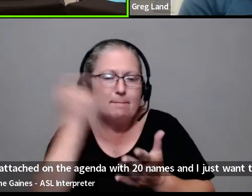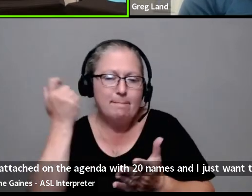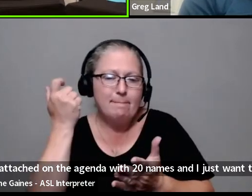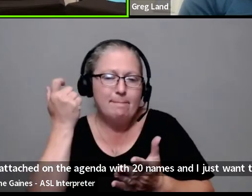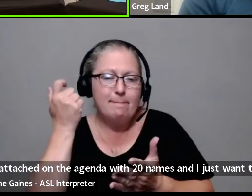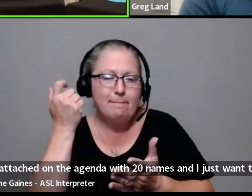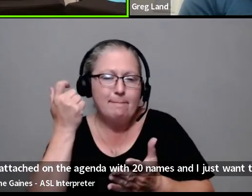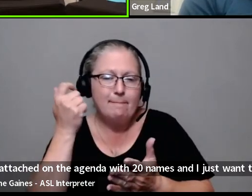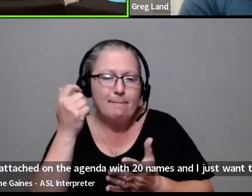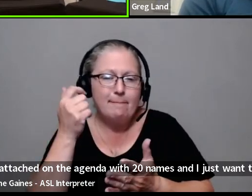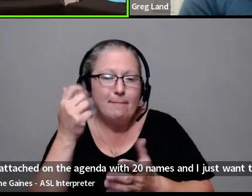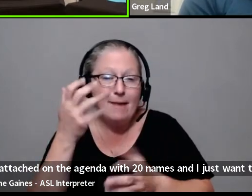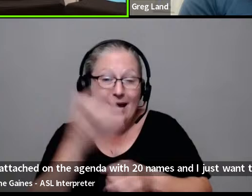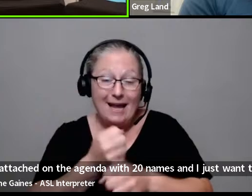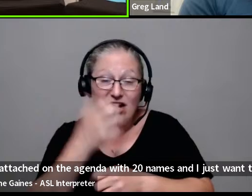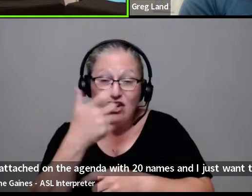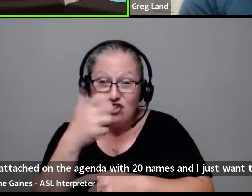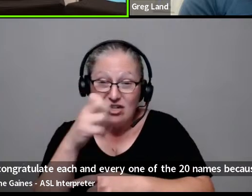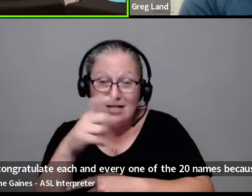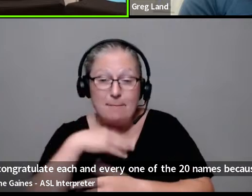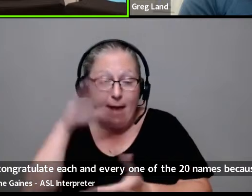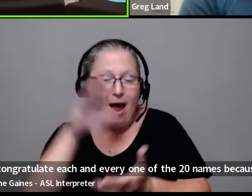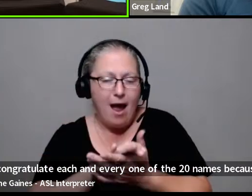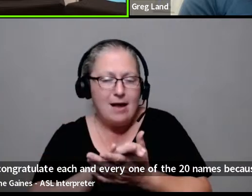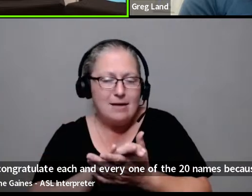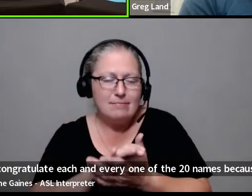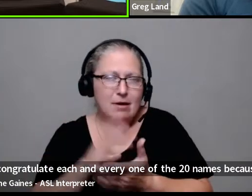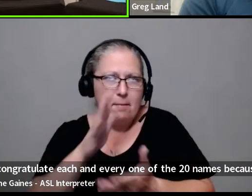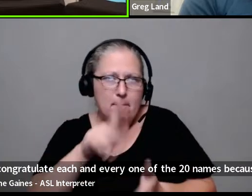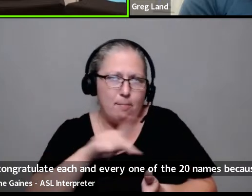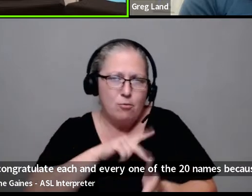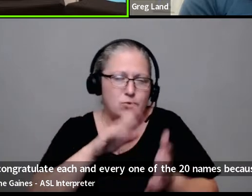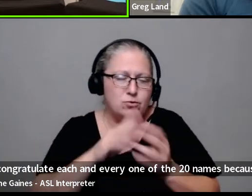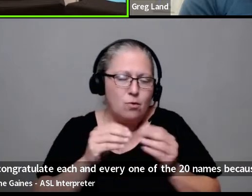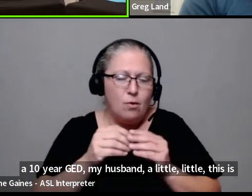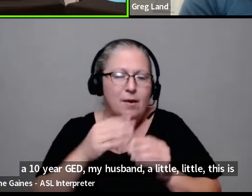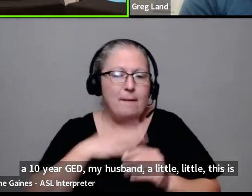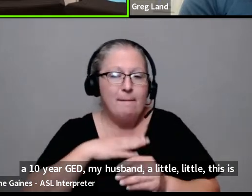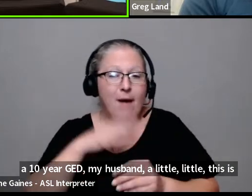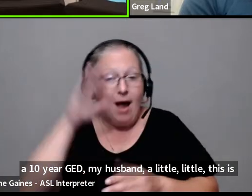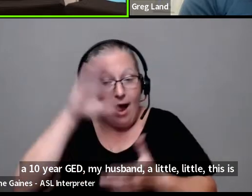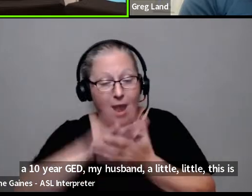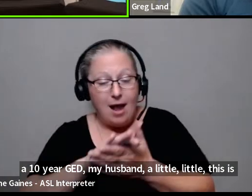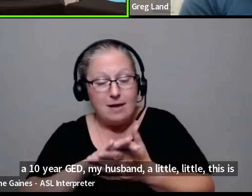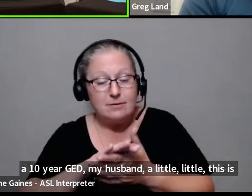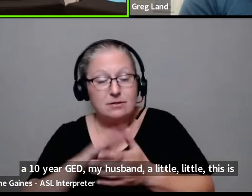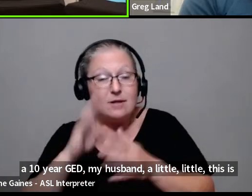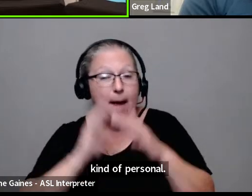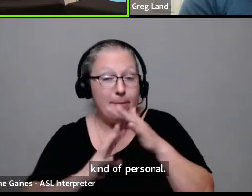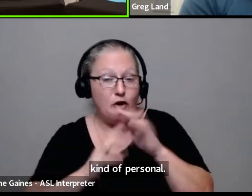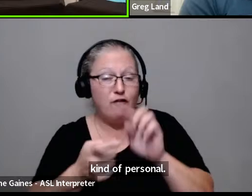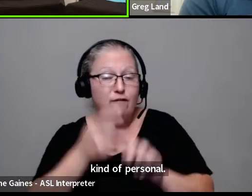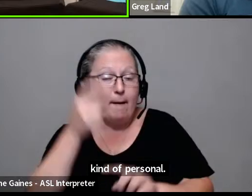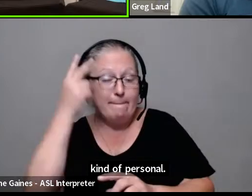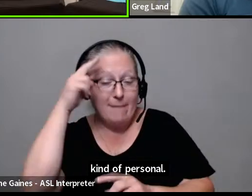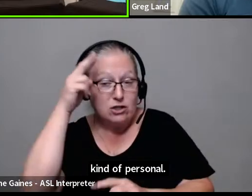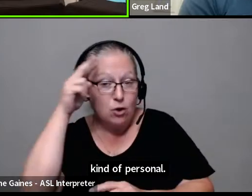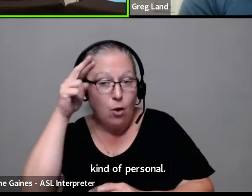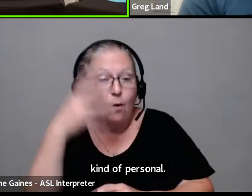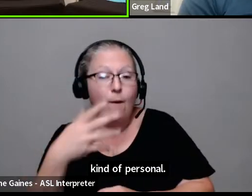obtaining your GED, my husband, a little, this is kind of personal. My husband was immigrated from Mexico and